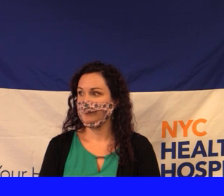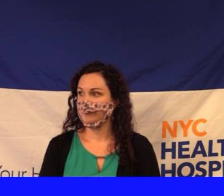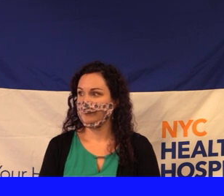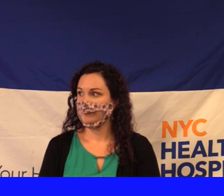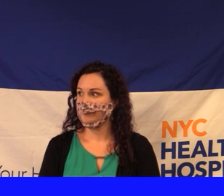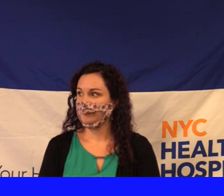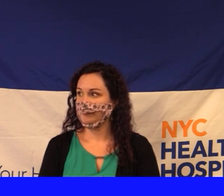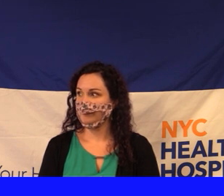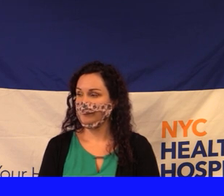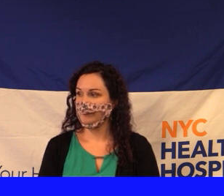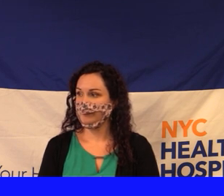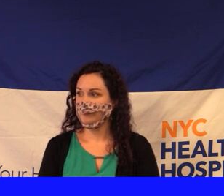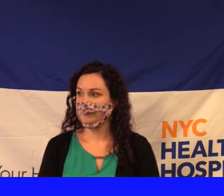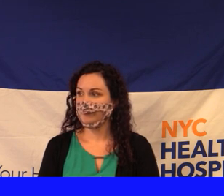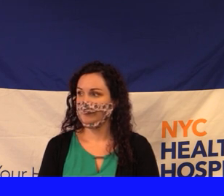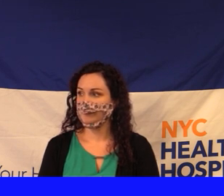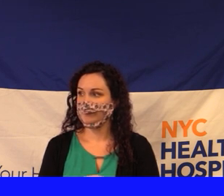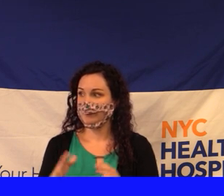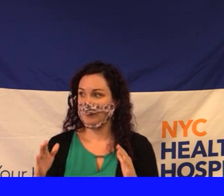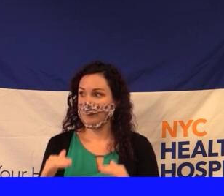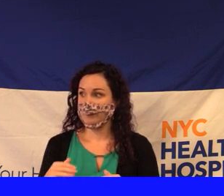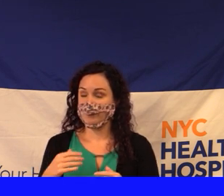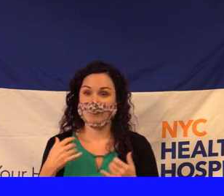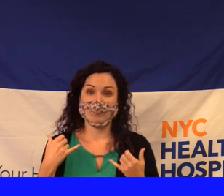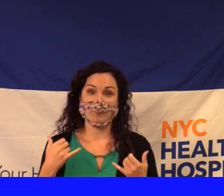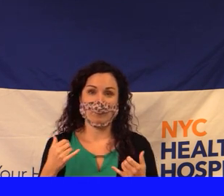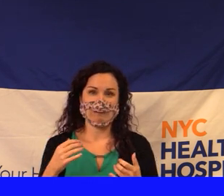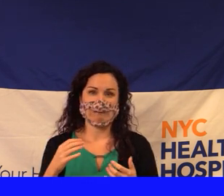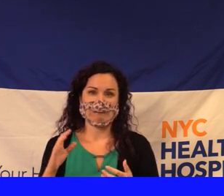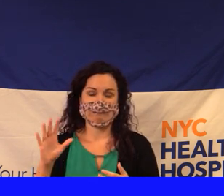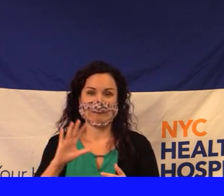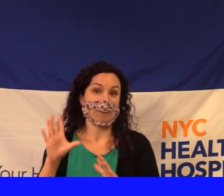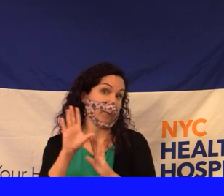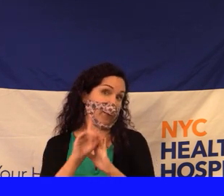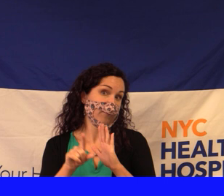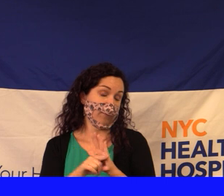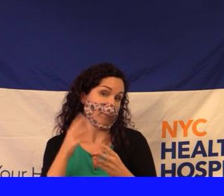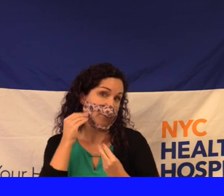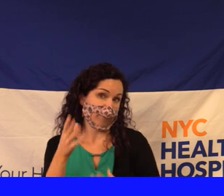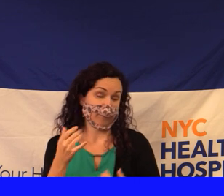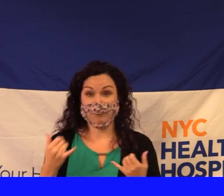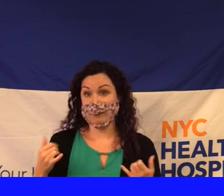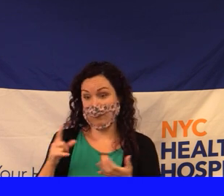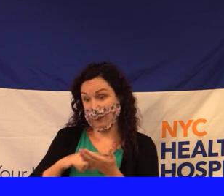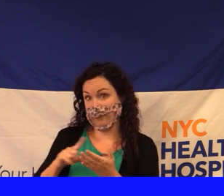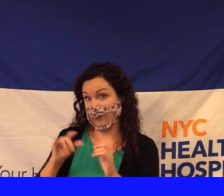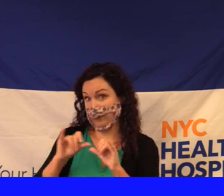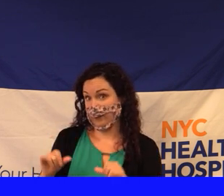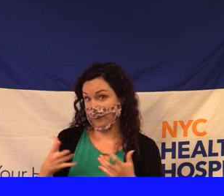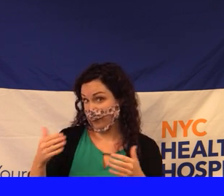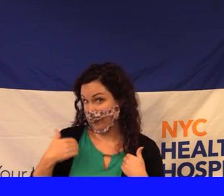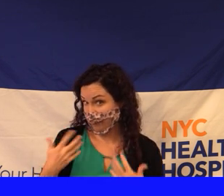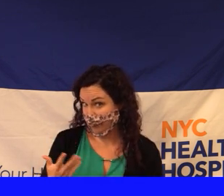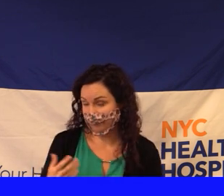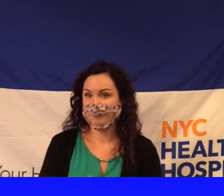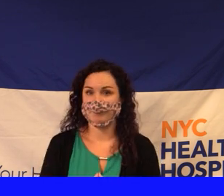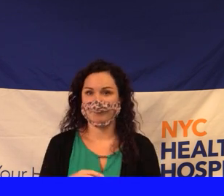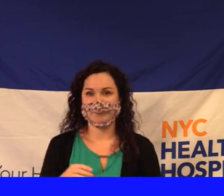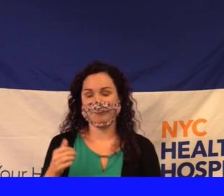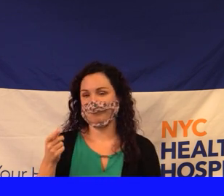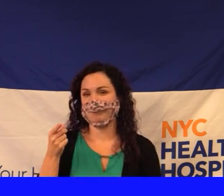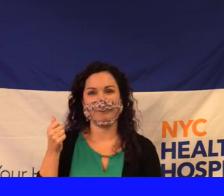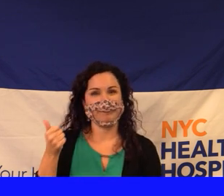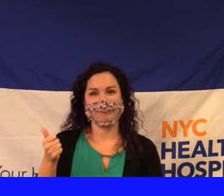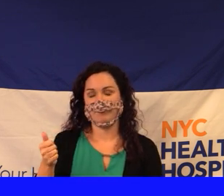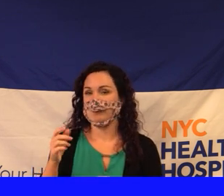Thank you. So as a background, currently the only inventory system that we have is a standalone